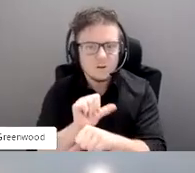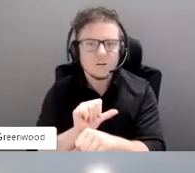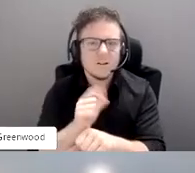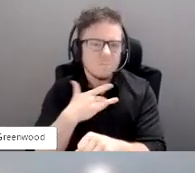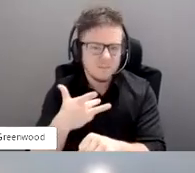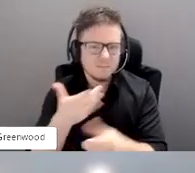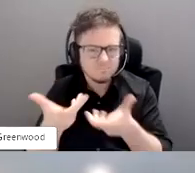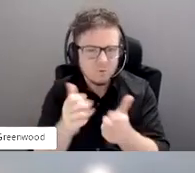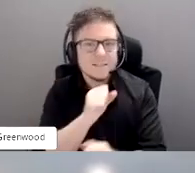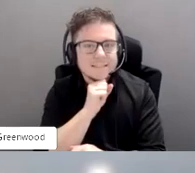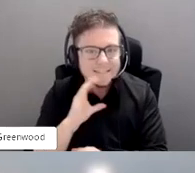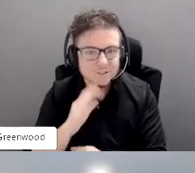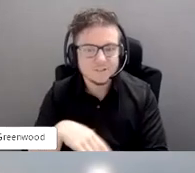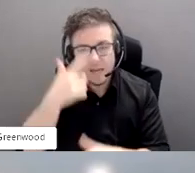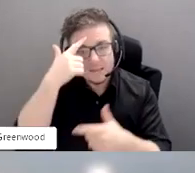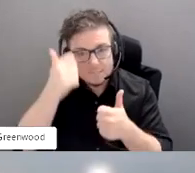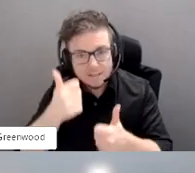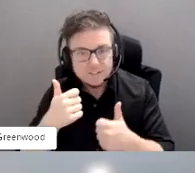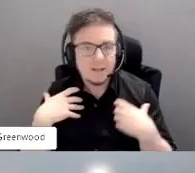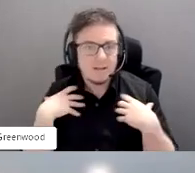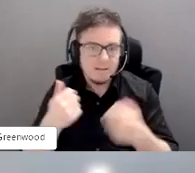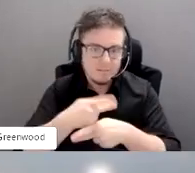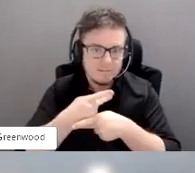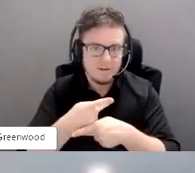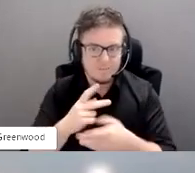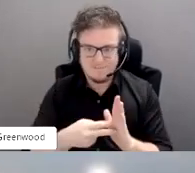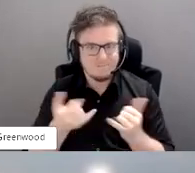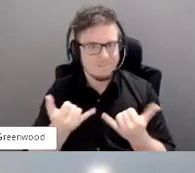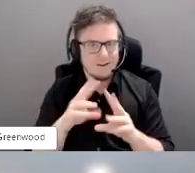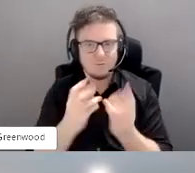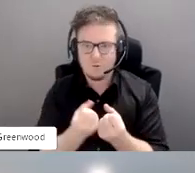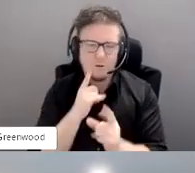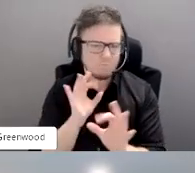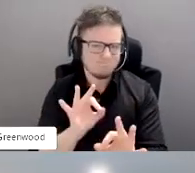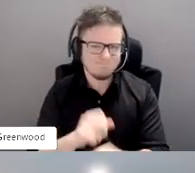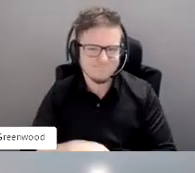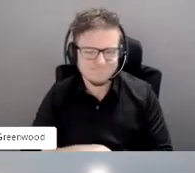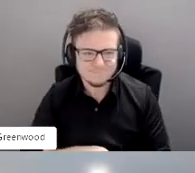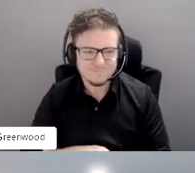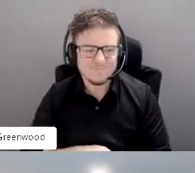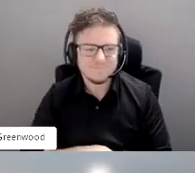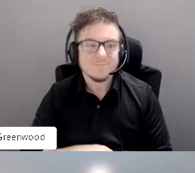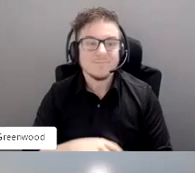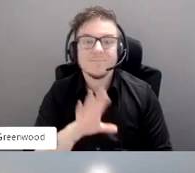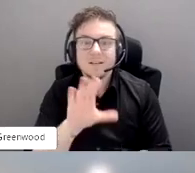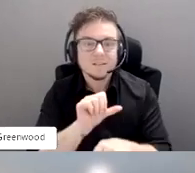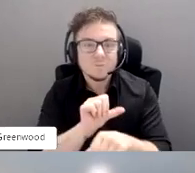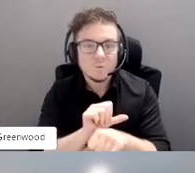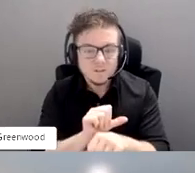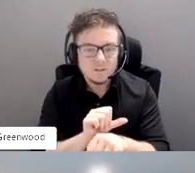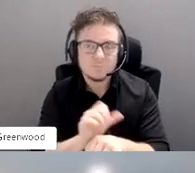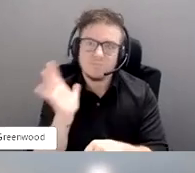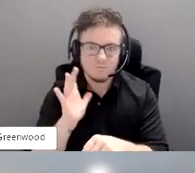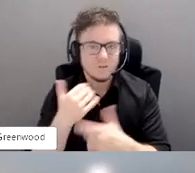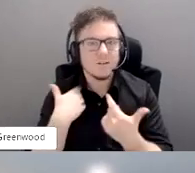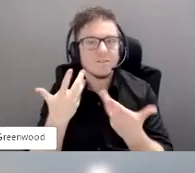seniors in dementia and in healthcare, so today's session should be excellent. Including his work has been the communication officers